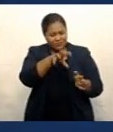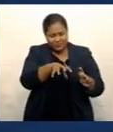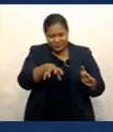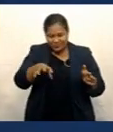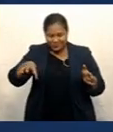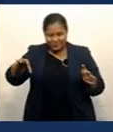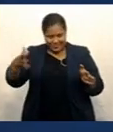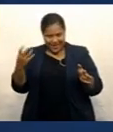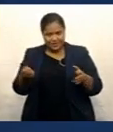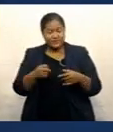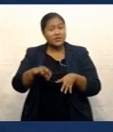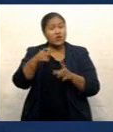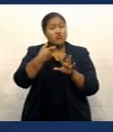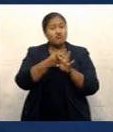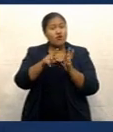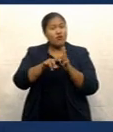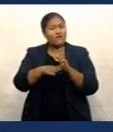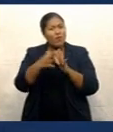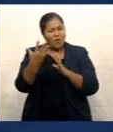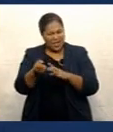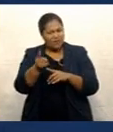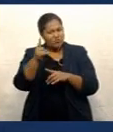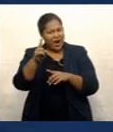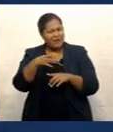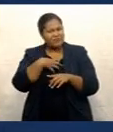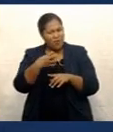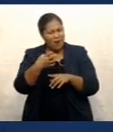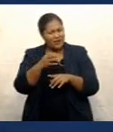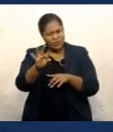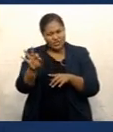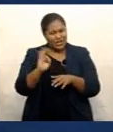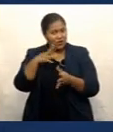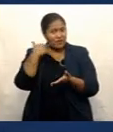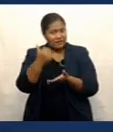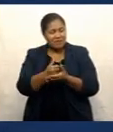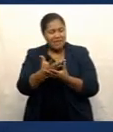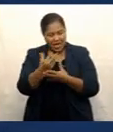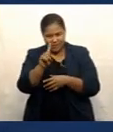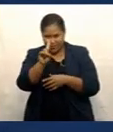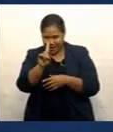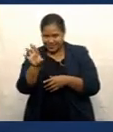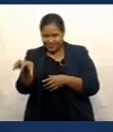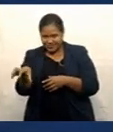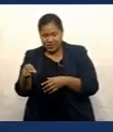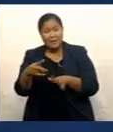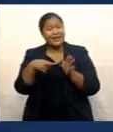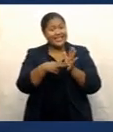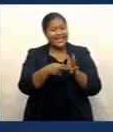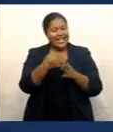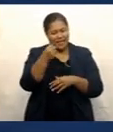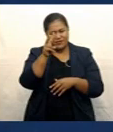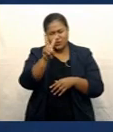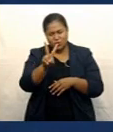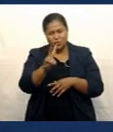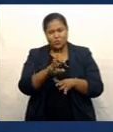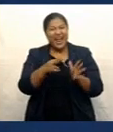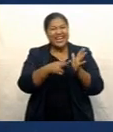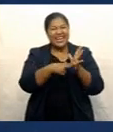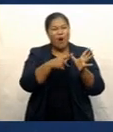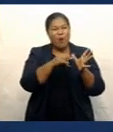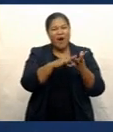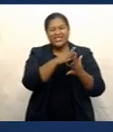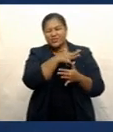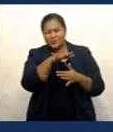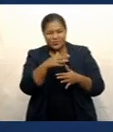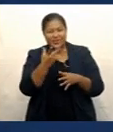zone. Korvo, with yet another confirmed case, has one cluster, while Nandi, with two clusters in Nawachikuma